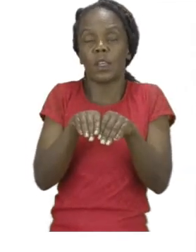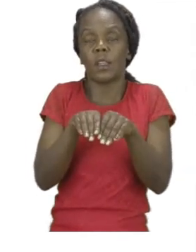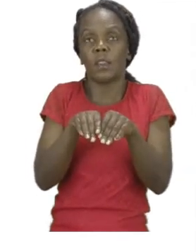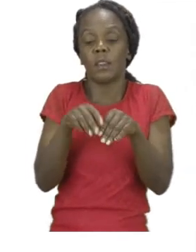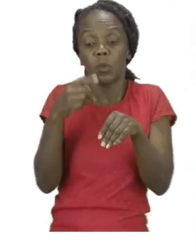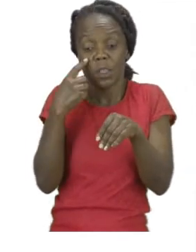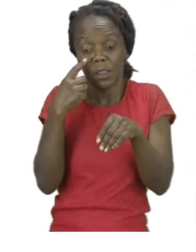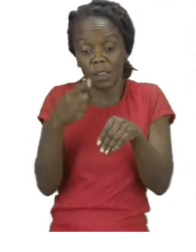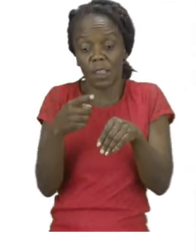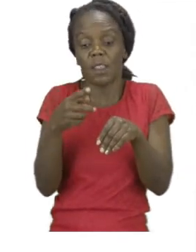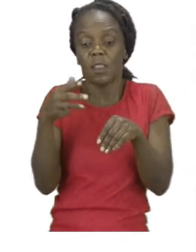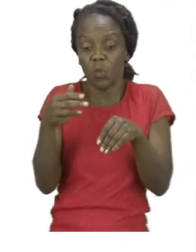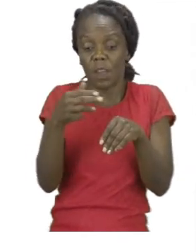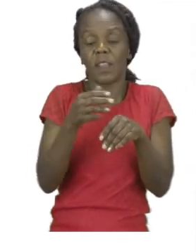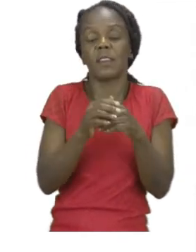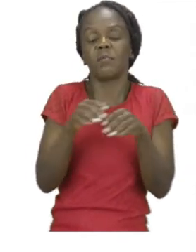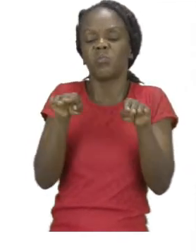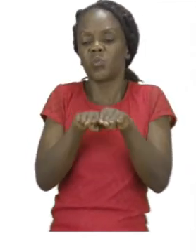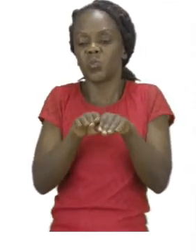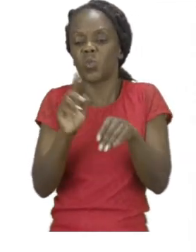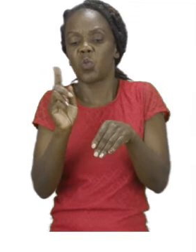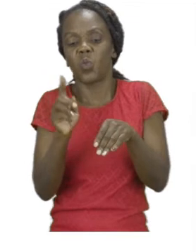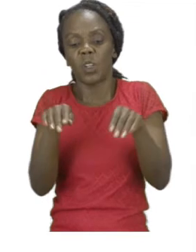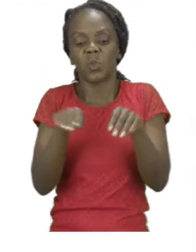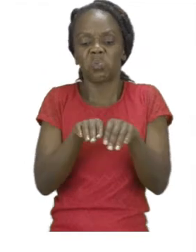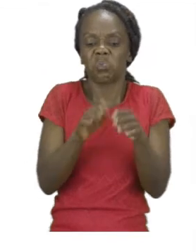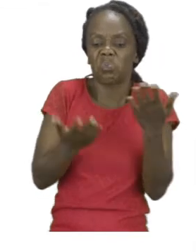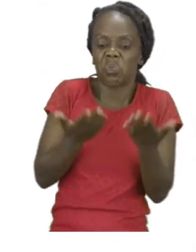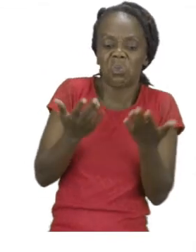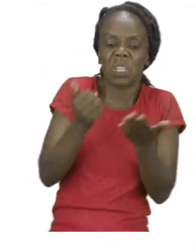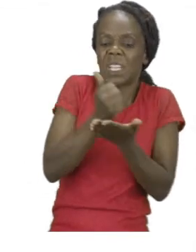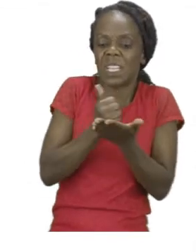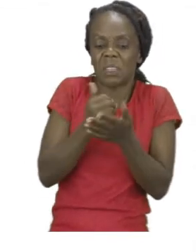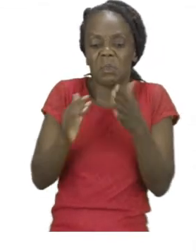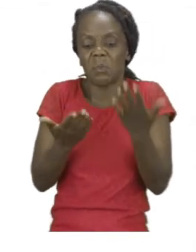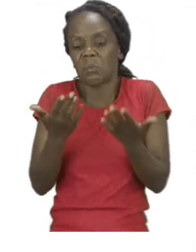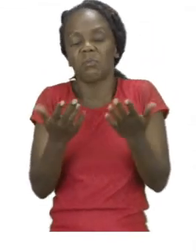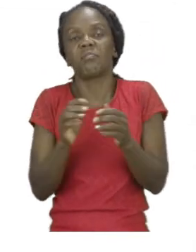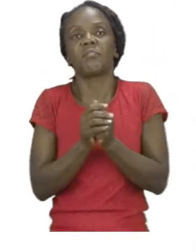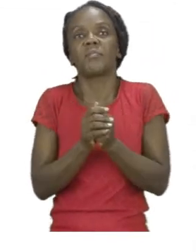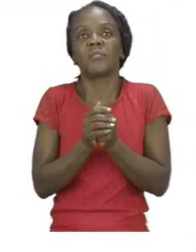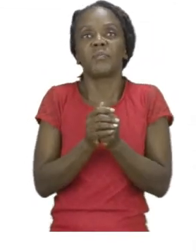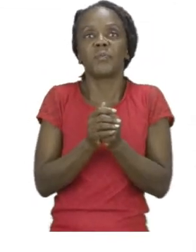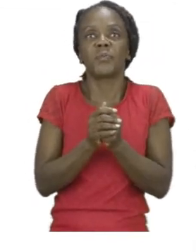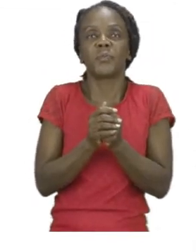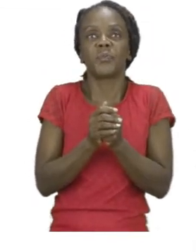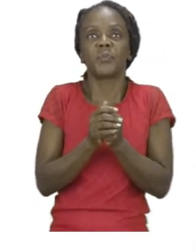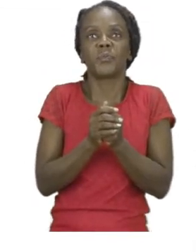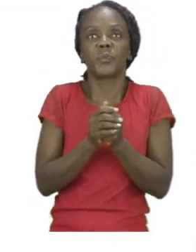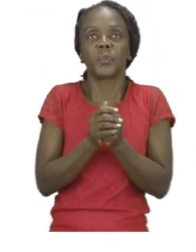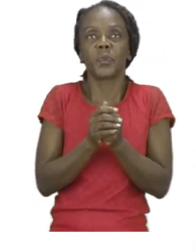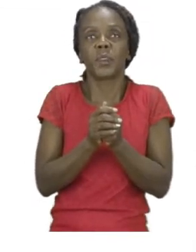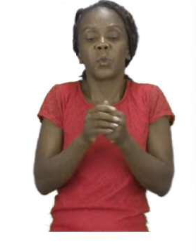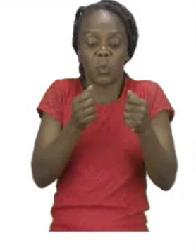is of mother and another child who is cleaning the